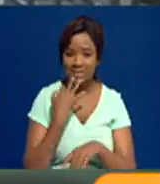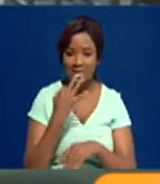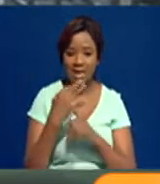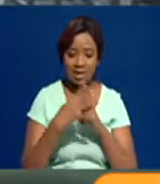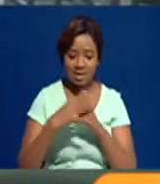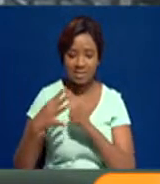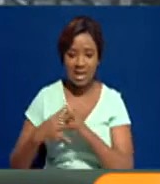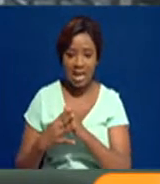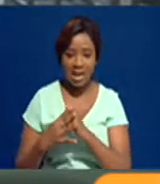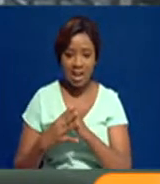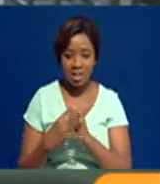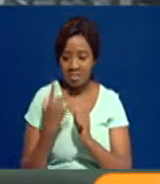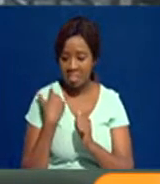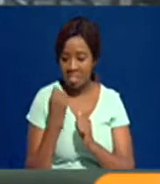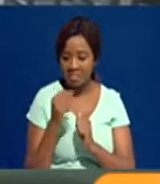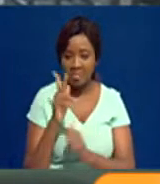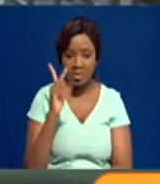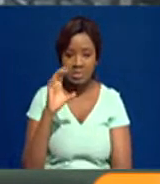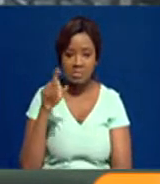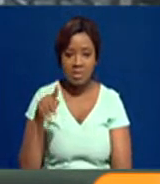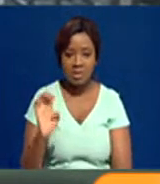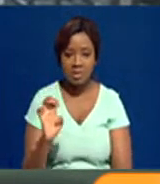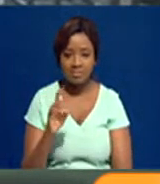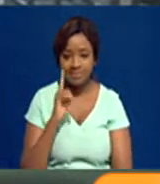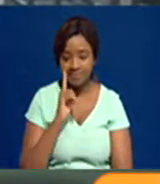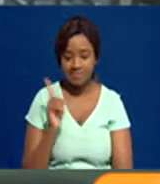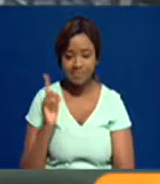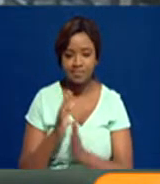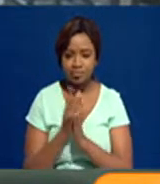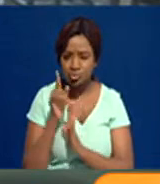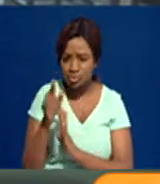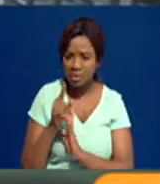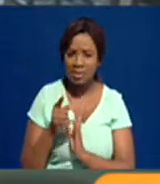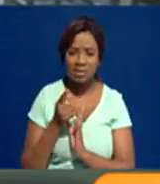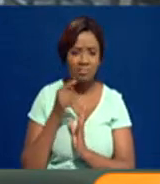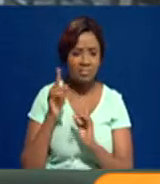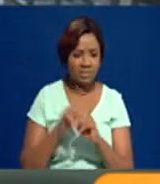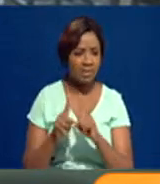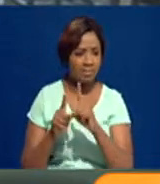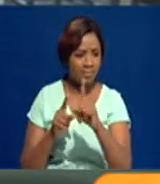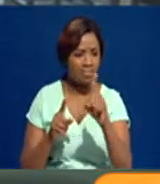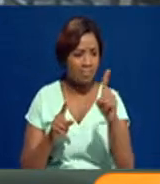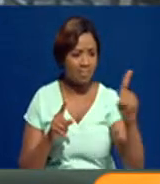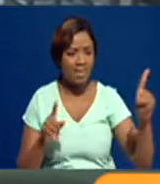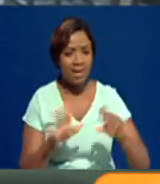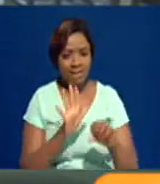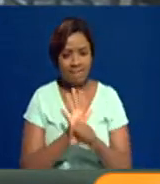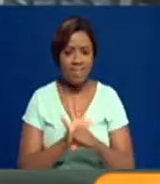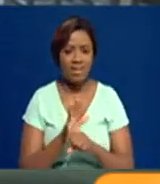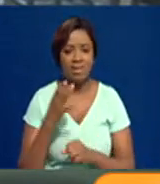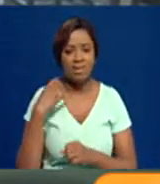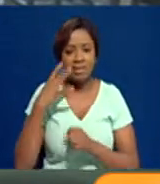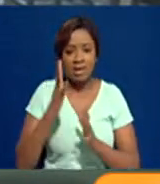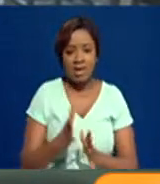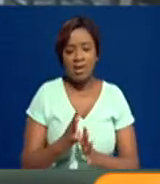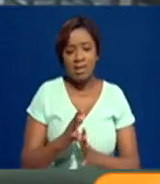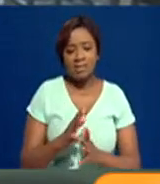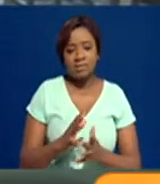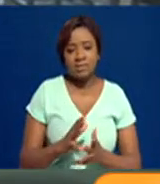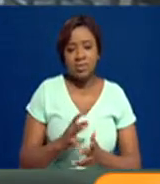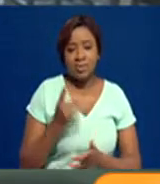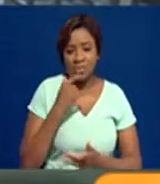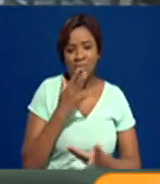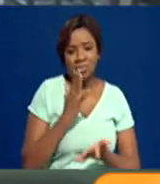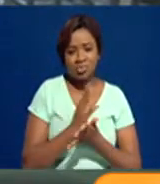399 marks in the just-released KCPE results. Belinda is among hundreds of candidates from across the country